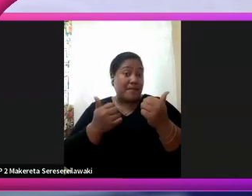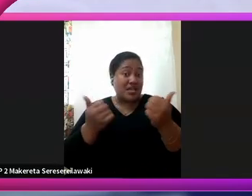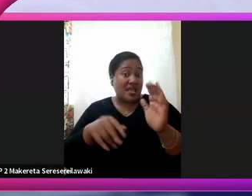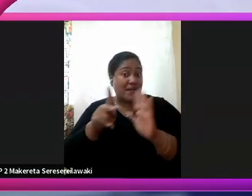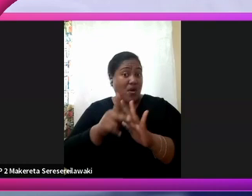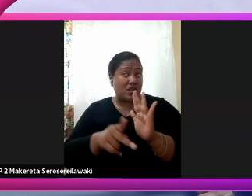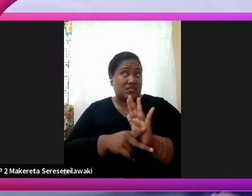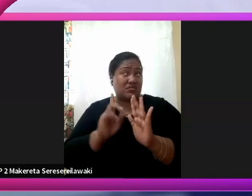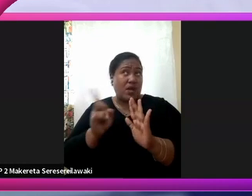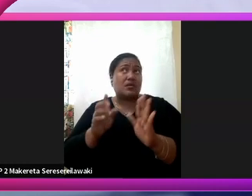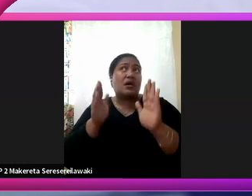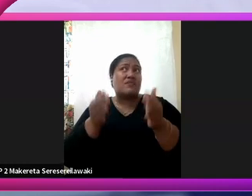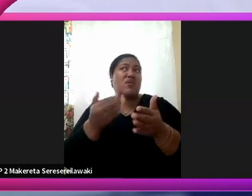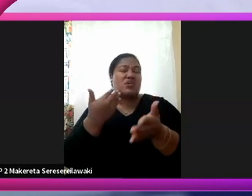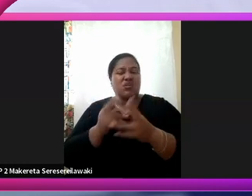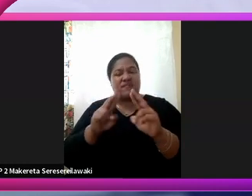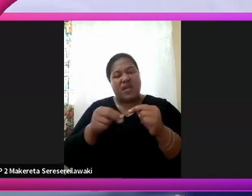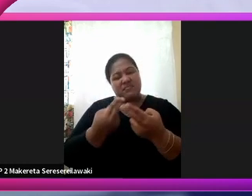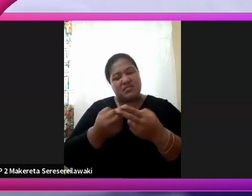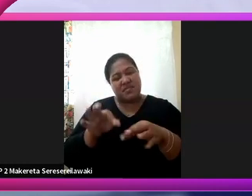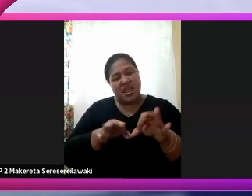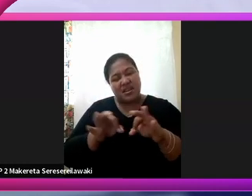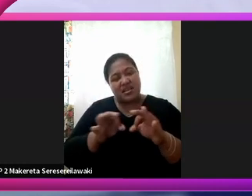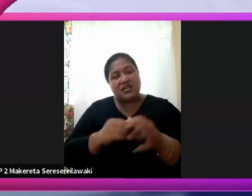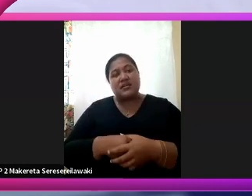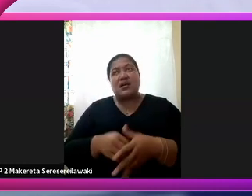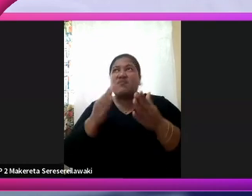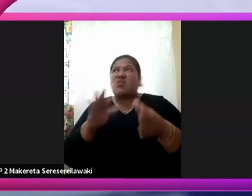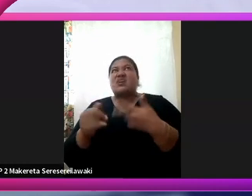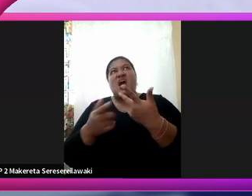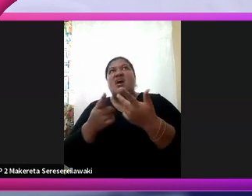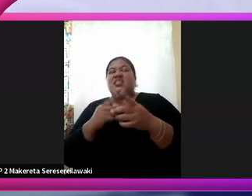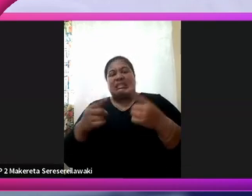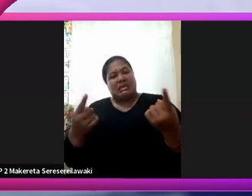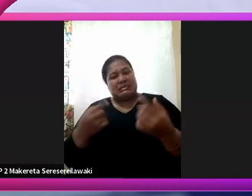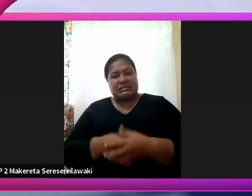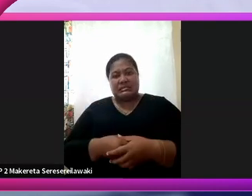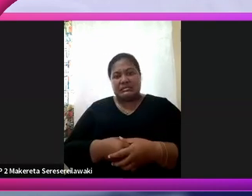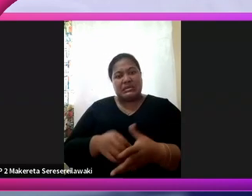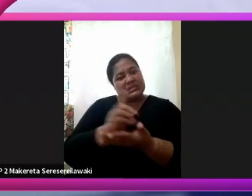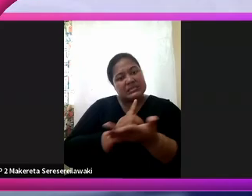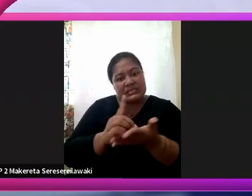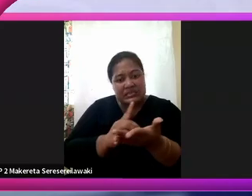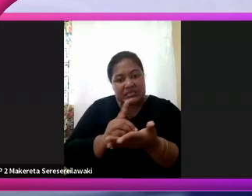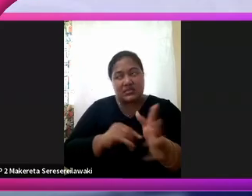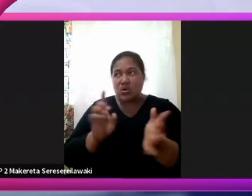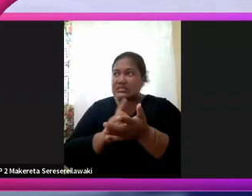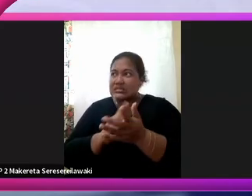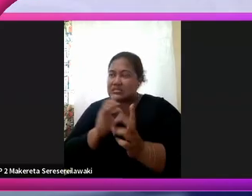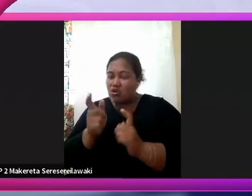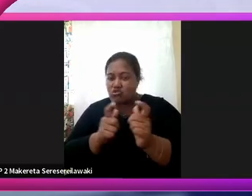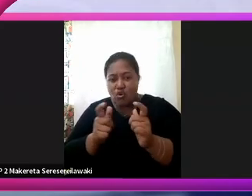on family planning, focus on something else, infectious disease, disease control, and other things,